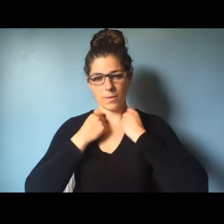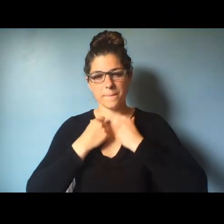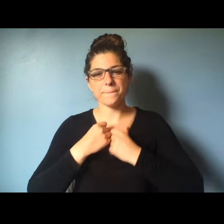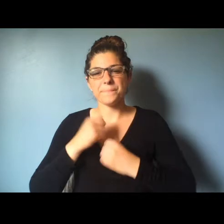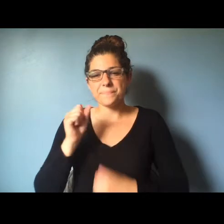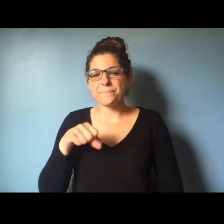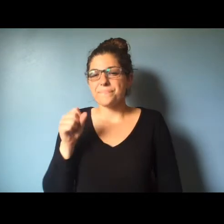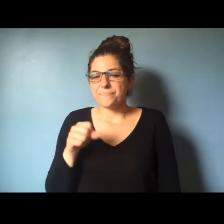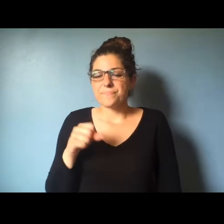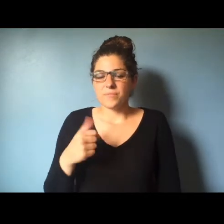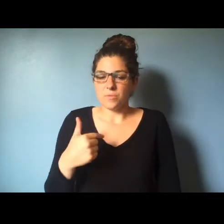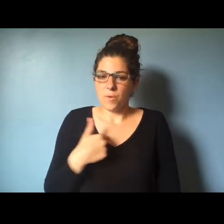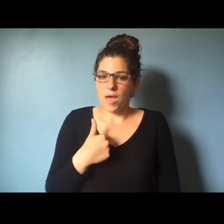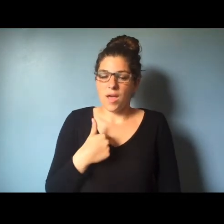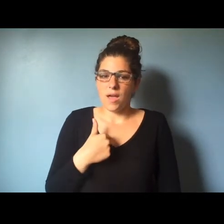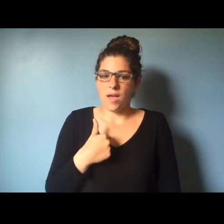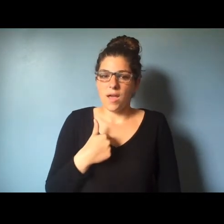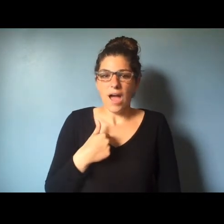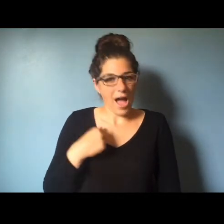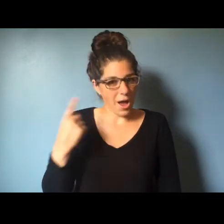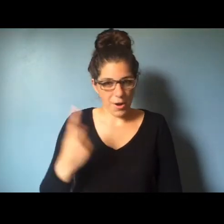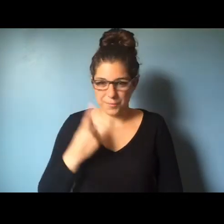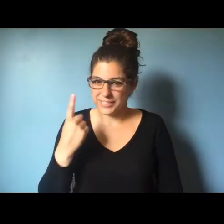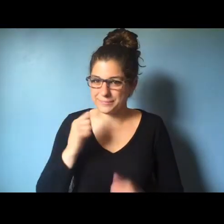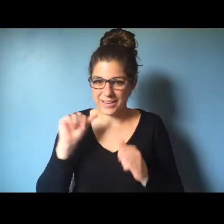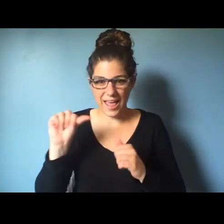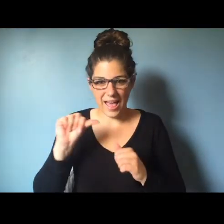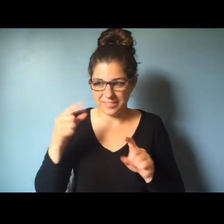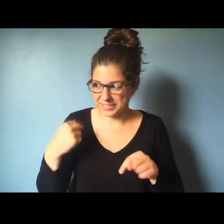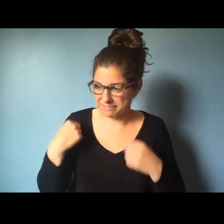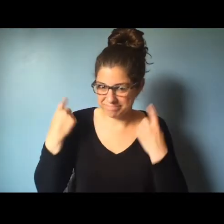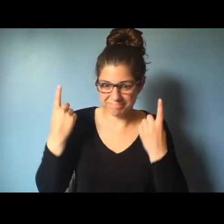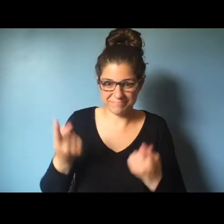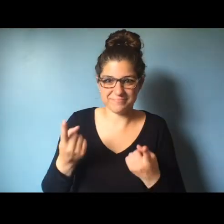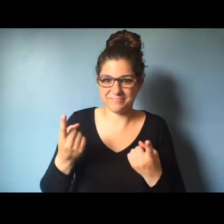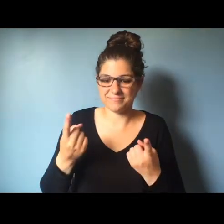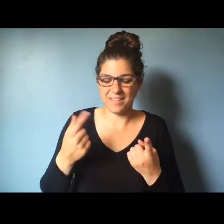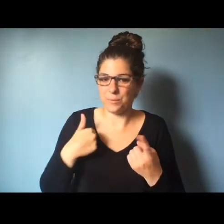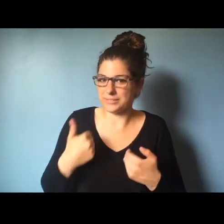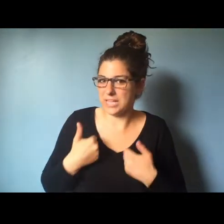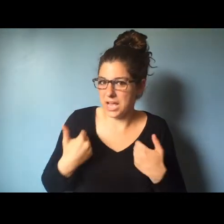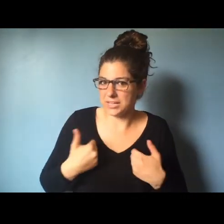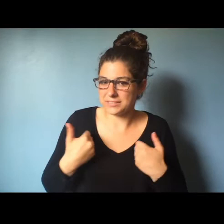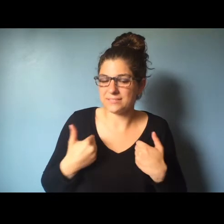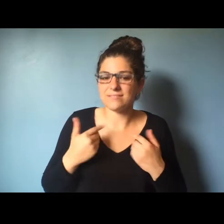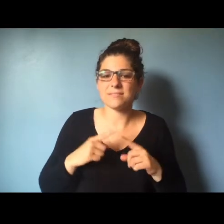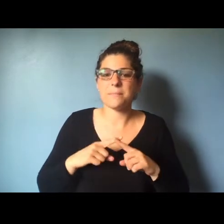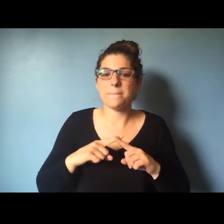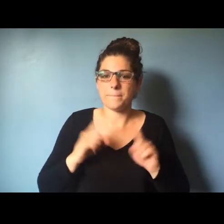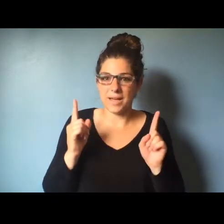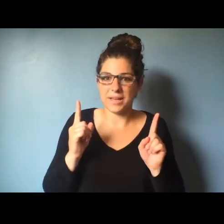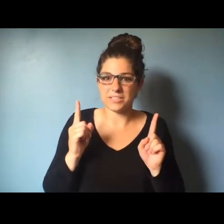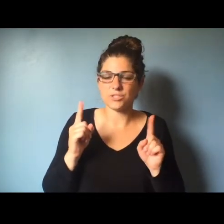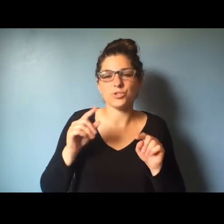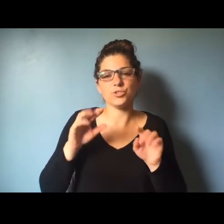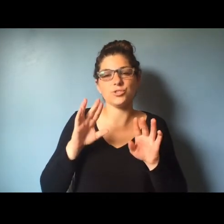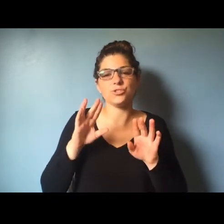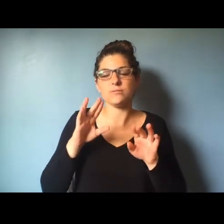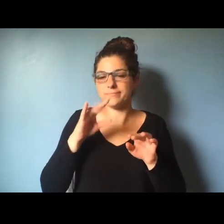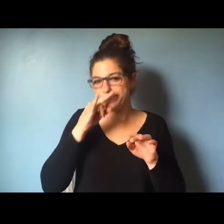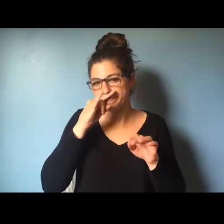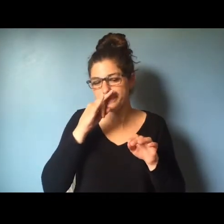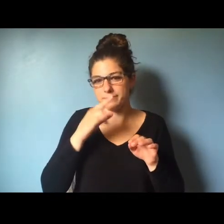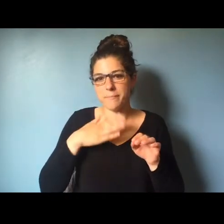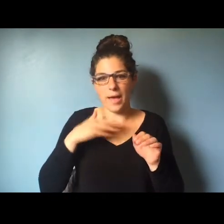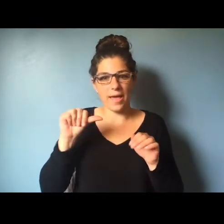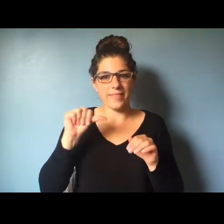Yeah, so I've always been an athlete ever since I was young, but during childhood, my